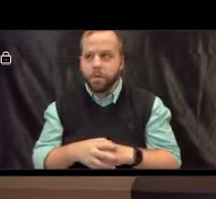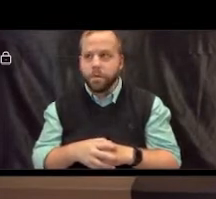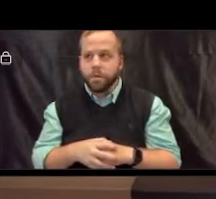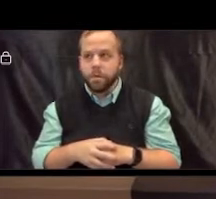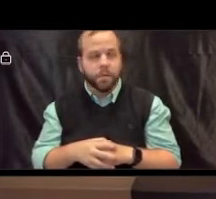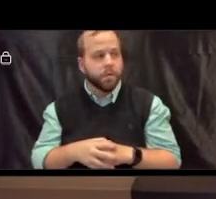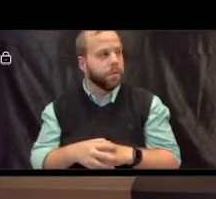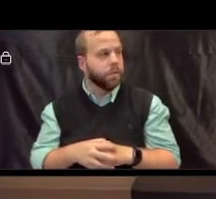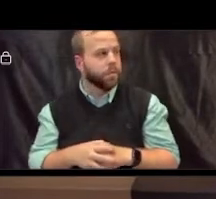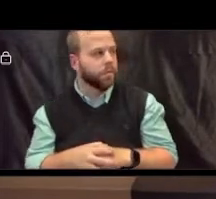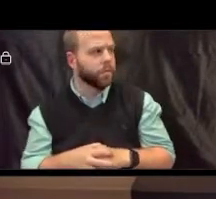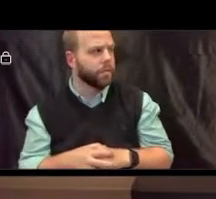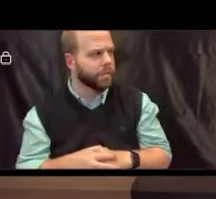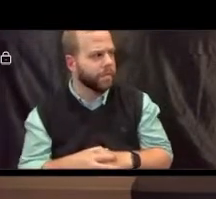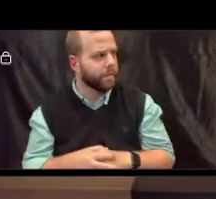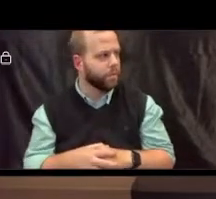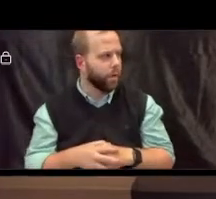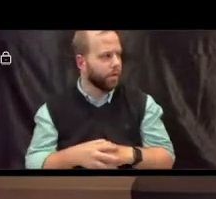What's that again?